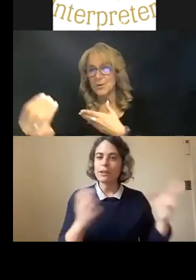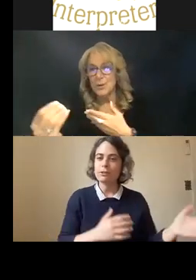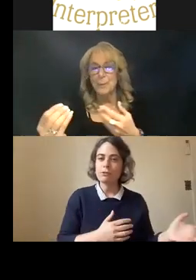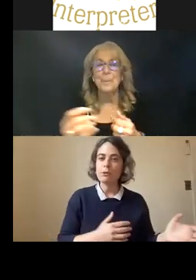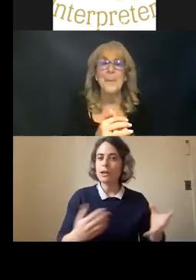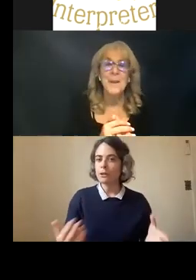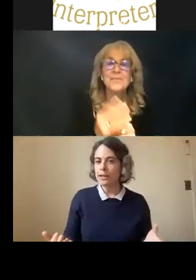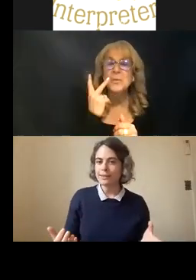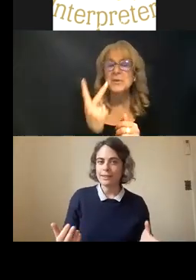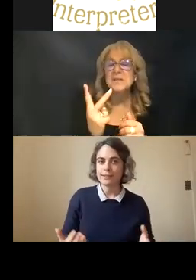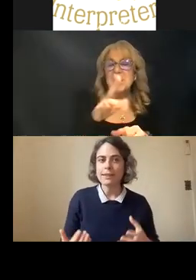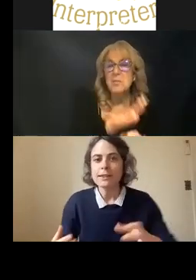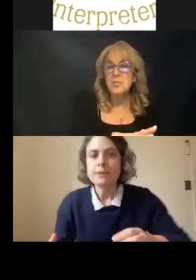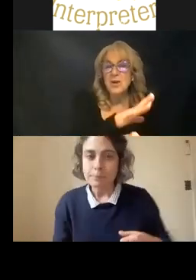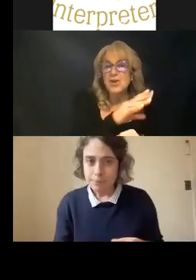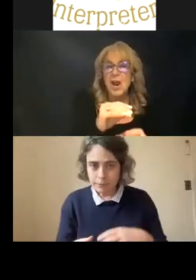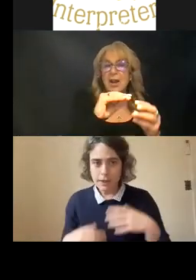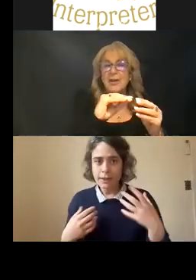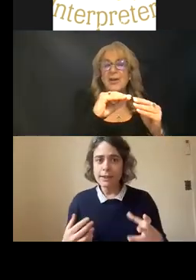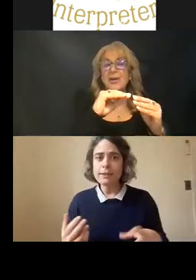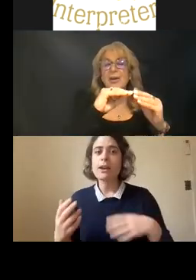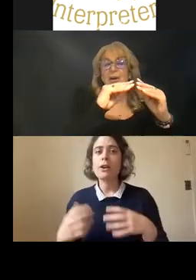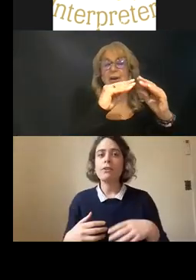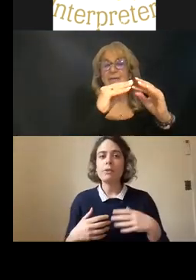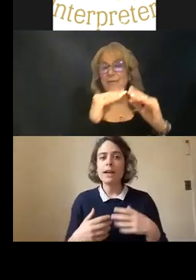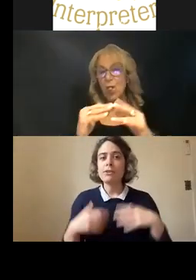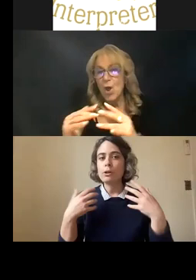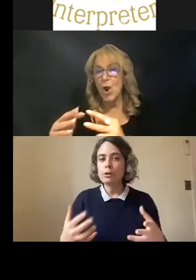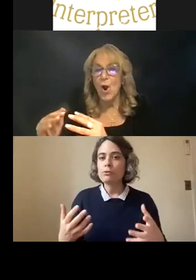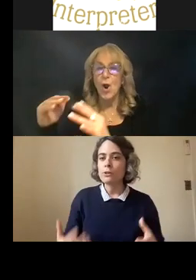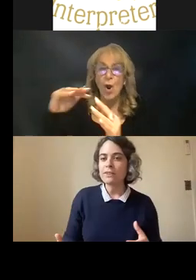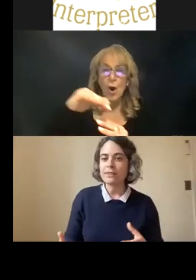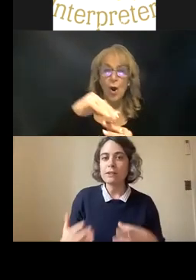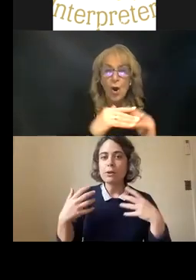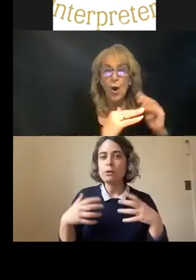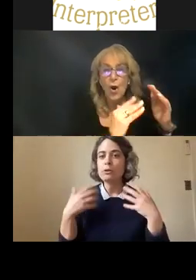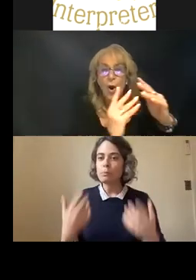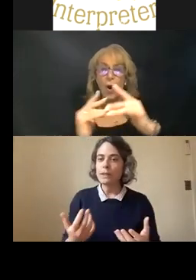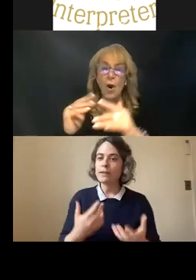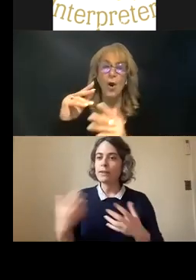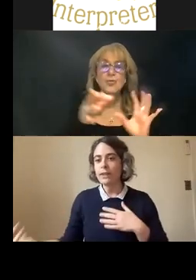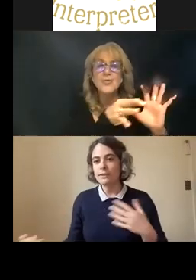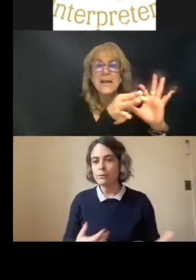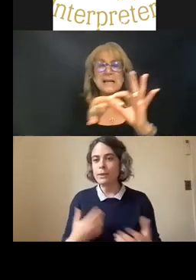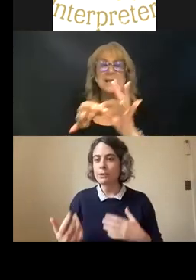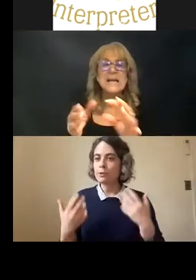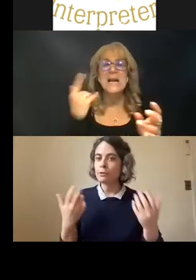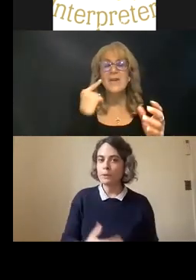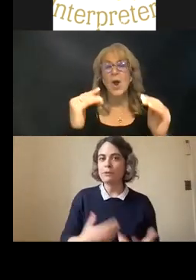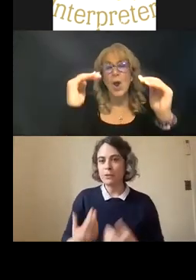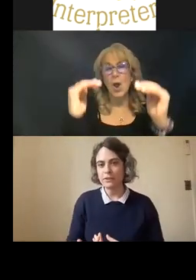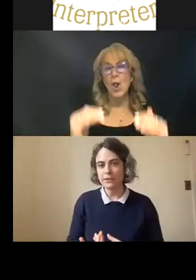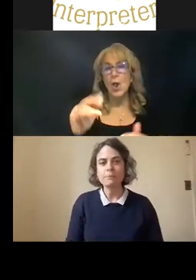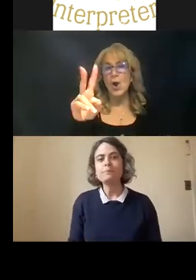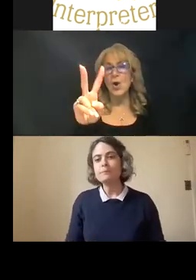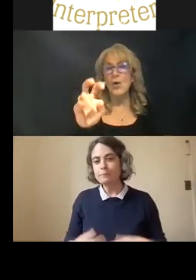pressure and the flow are related. Indeed, if we have a low velocity or a low speed, scientists we like to call